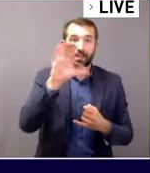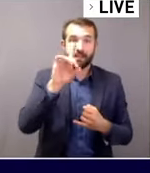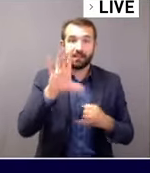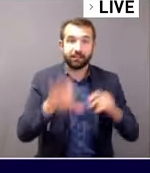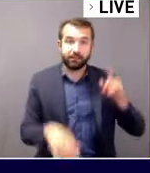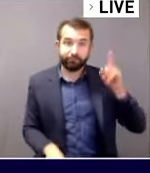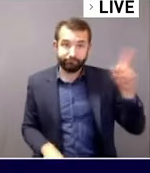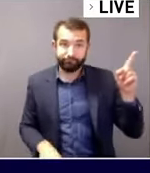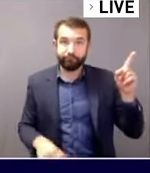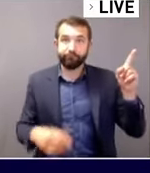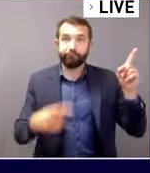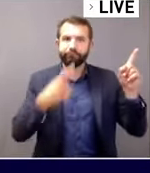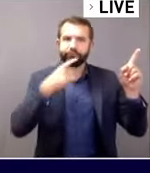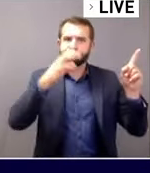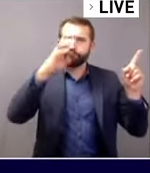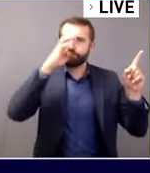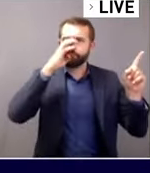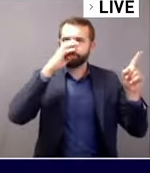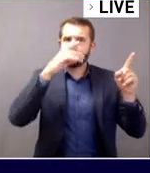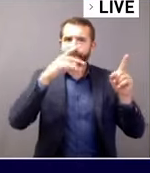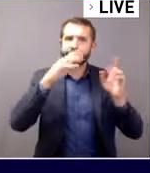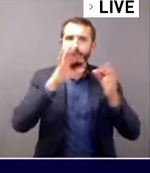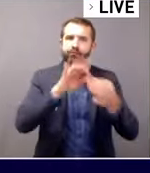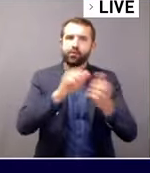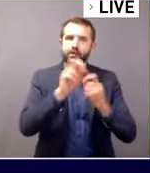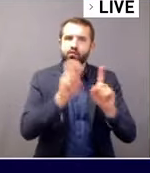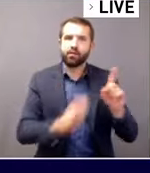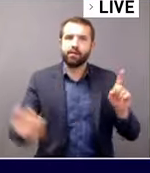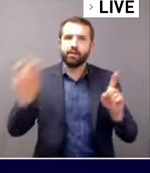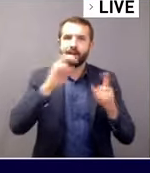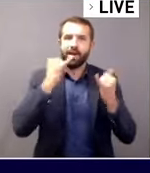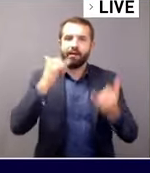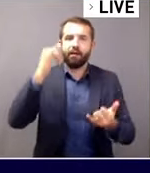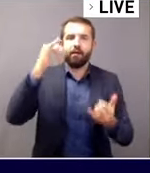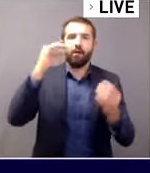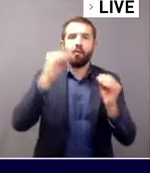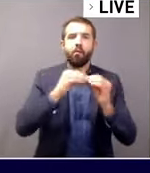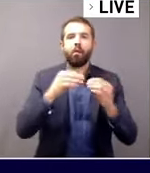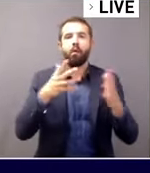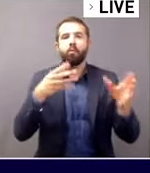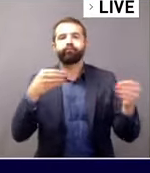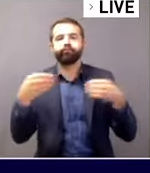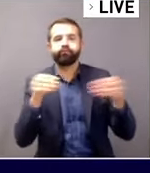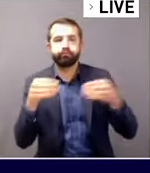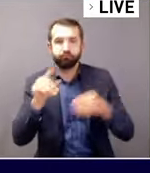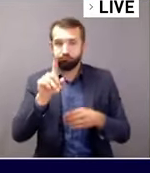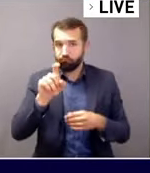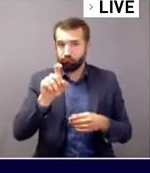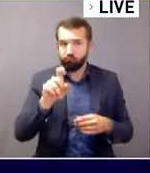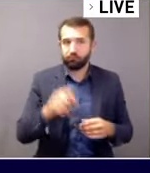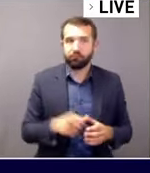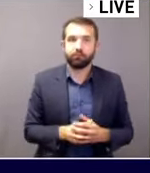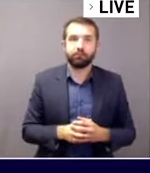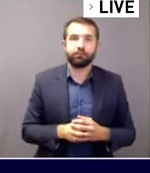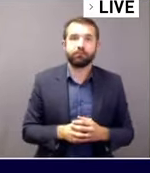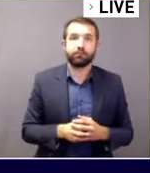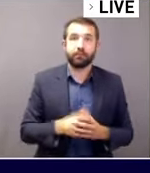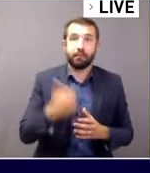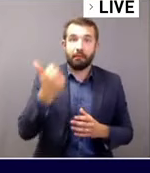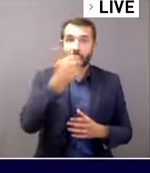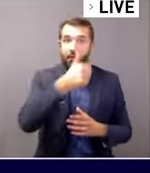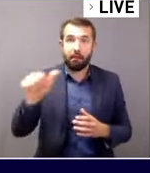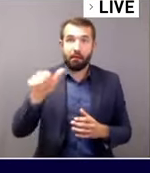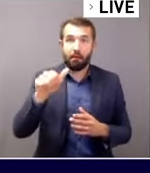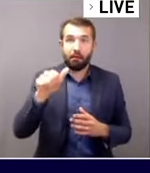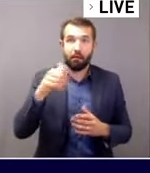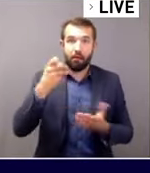Is there any possibility that we'll be relaxing some here, allowing more states to be exempt and